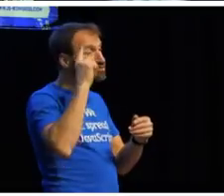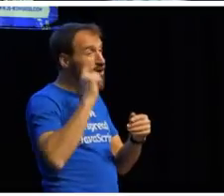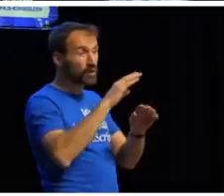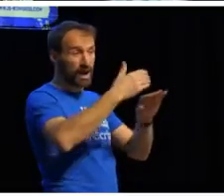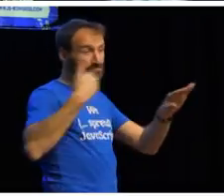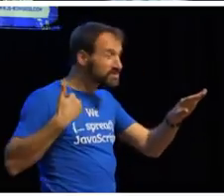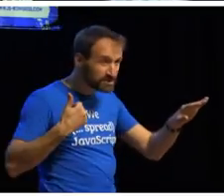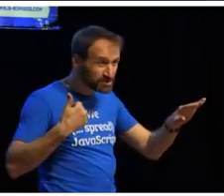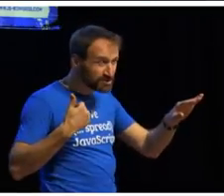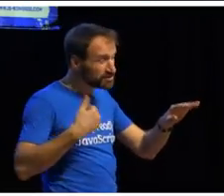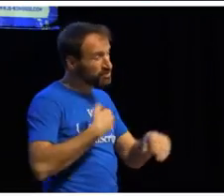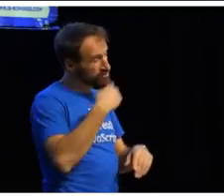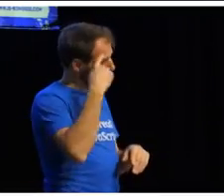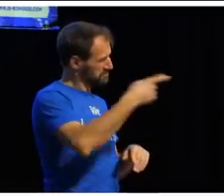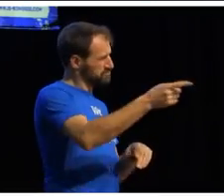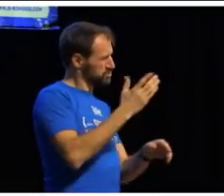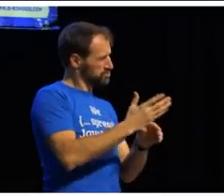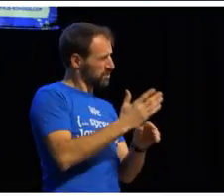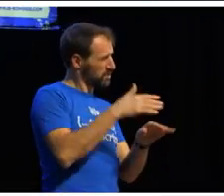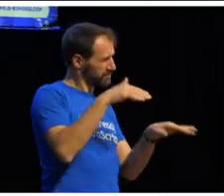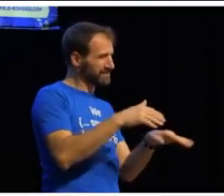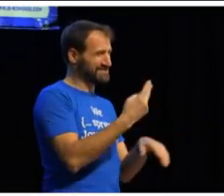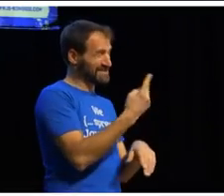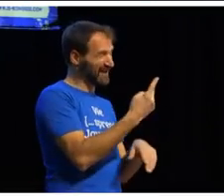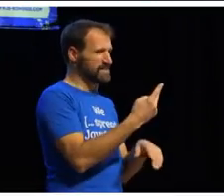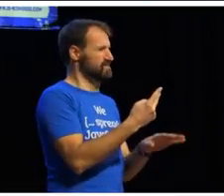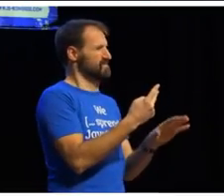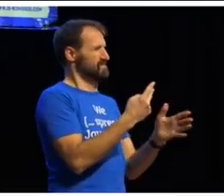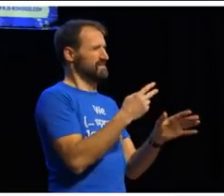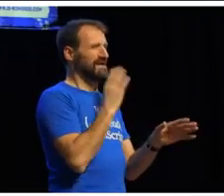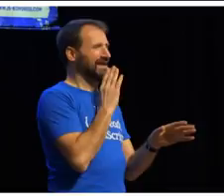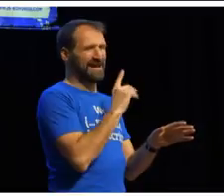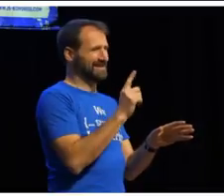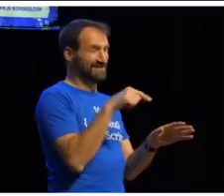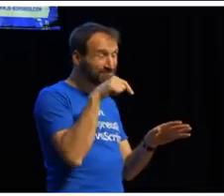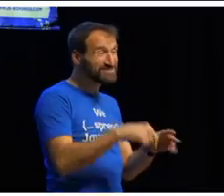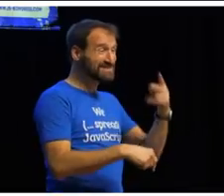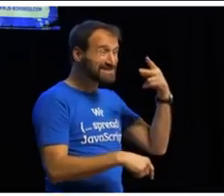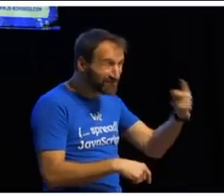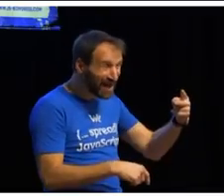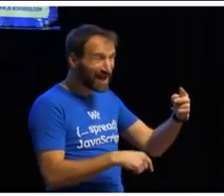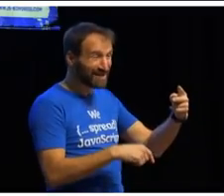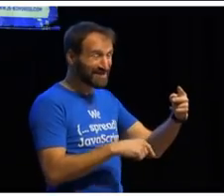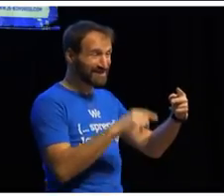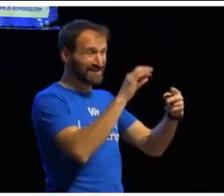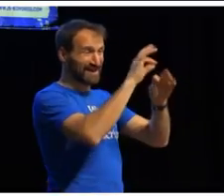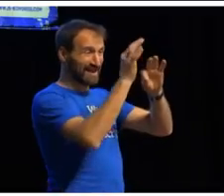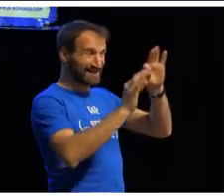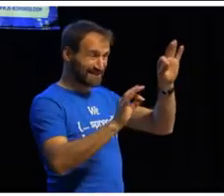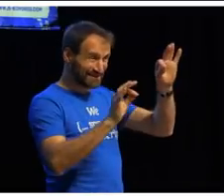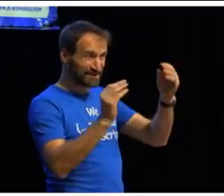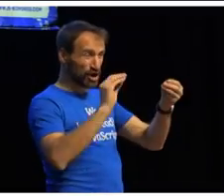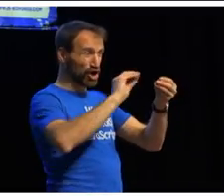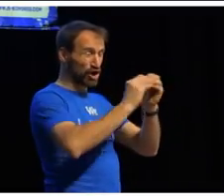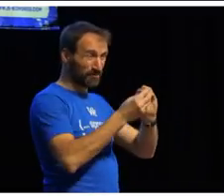you already have an intuition that that might not be enough, because we now need to combine two lines to make a